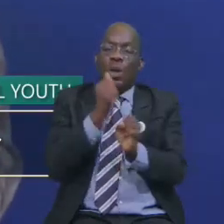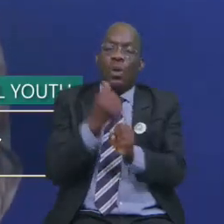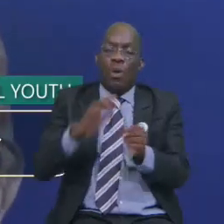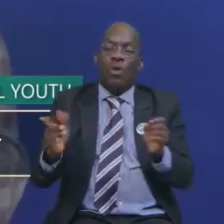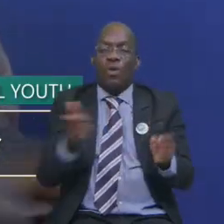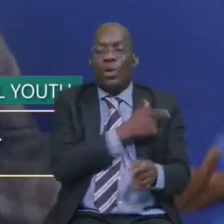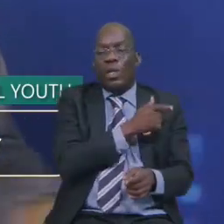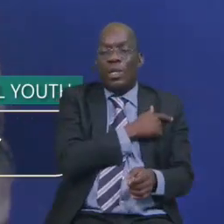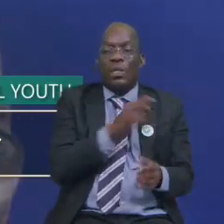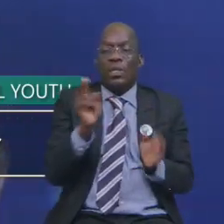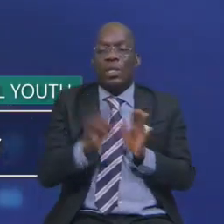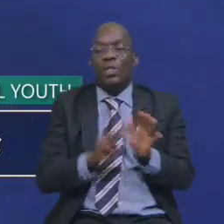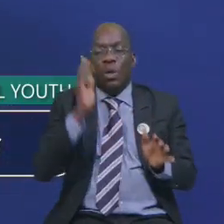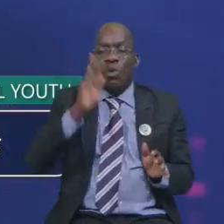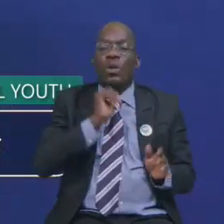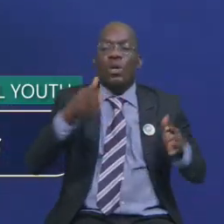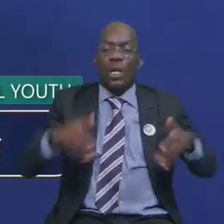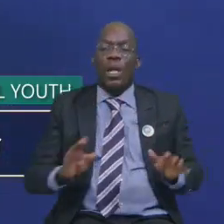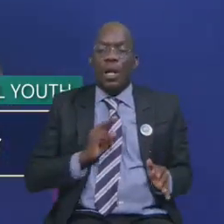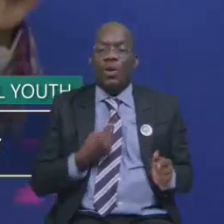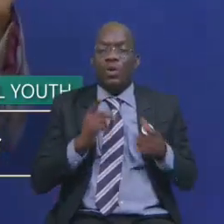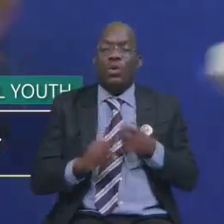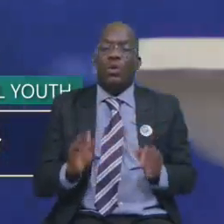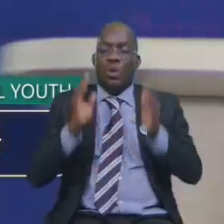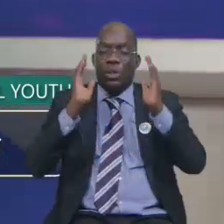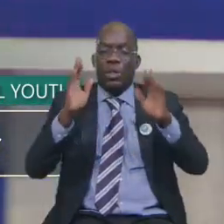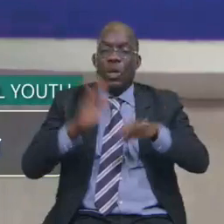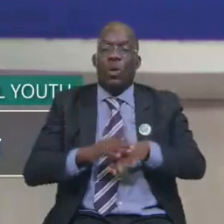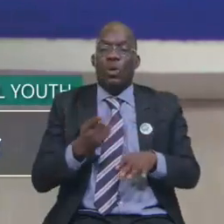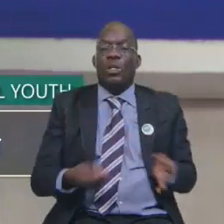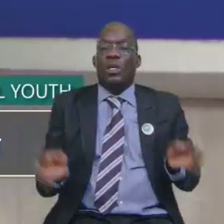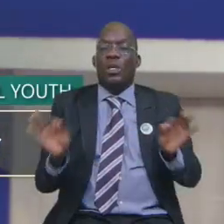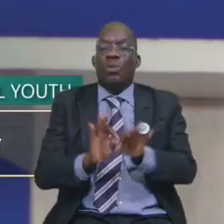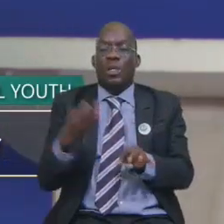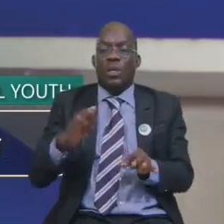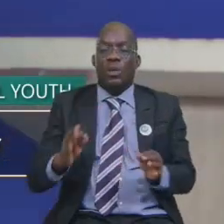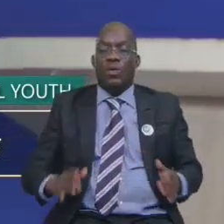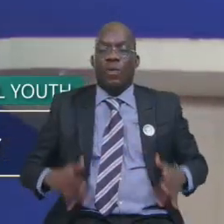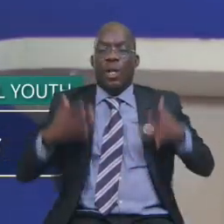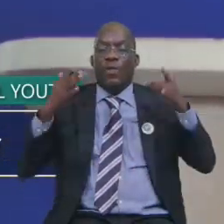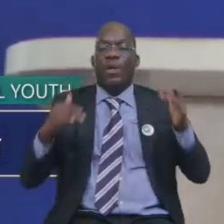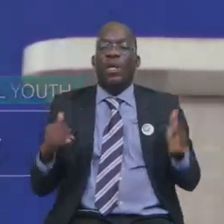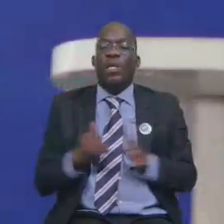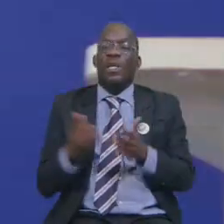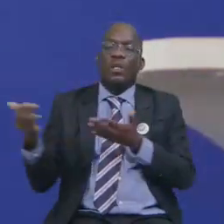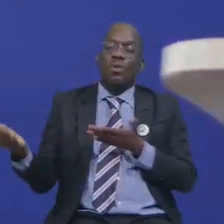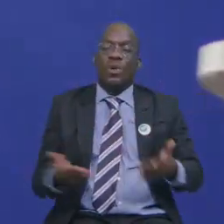to concentrate on the essentials of life. Those things bring limitation into our lives.